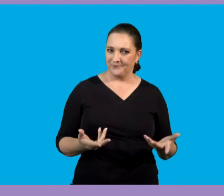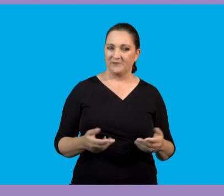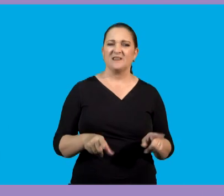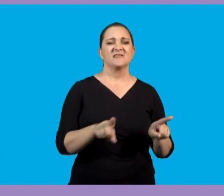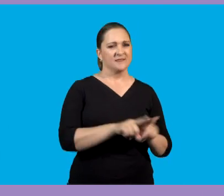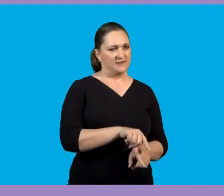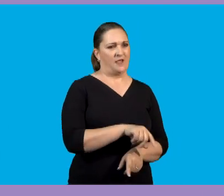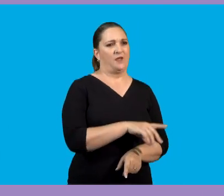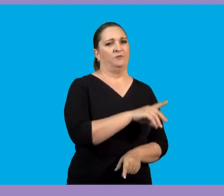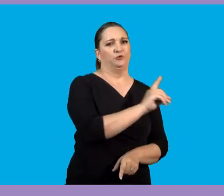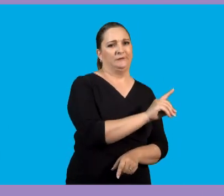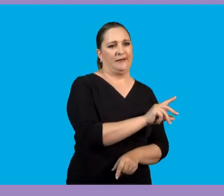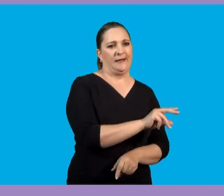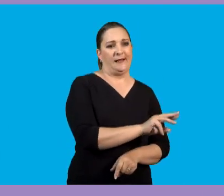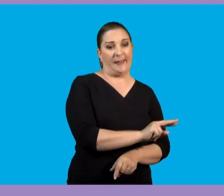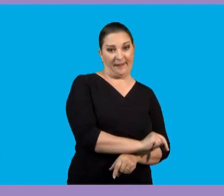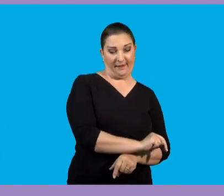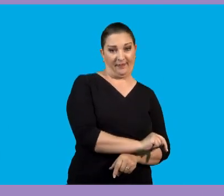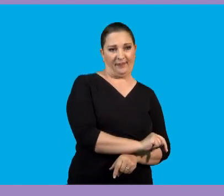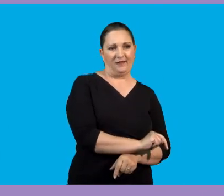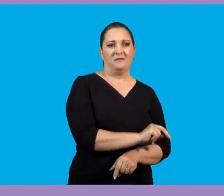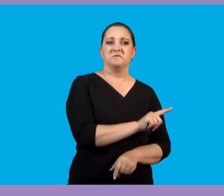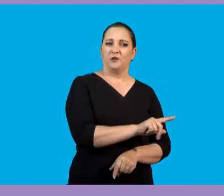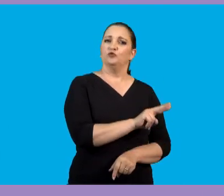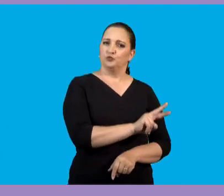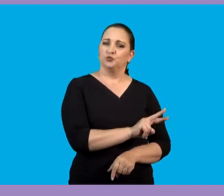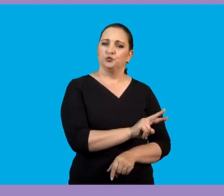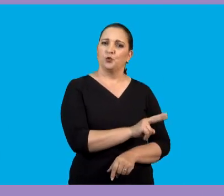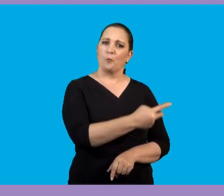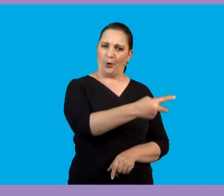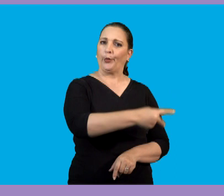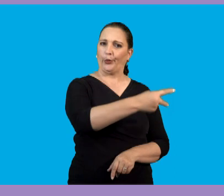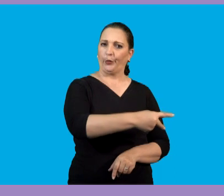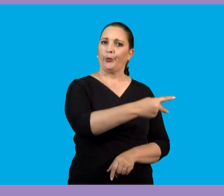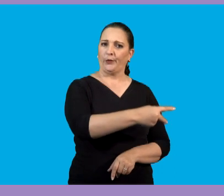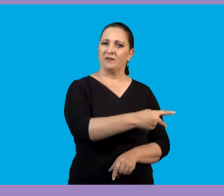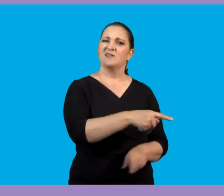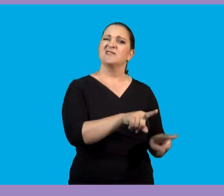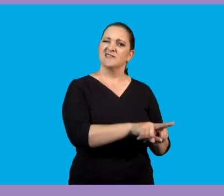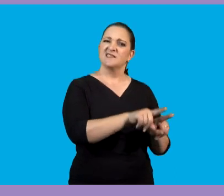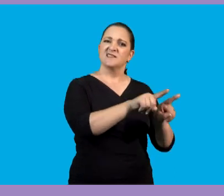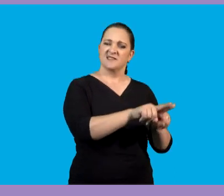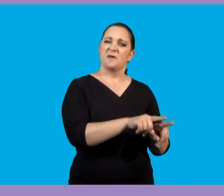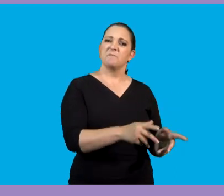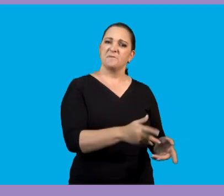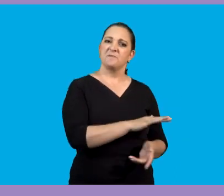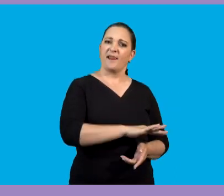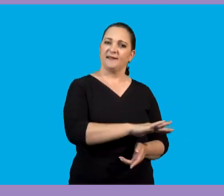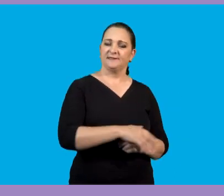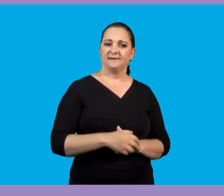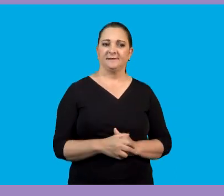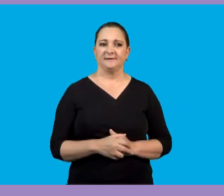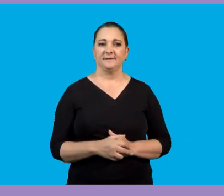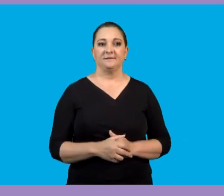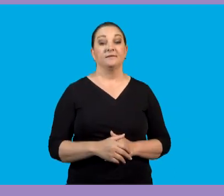D and angle N, as they are both 72 degrees and they occupy that same position. And of course, the